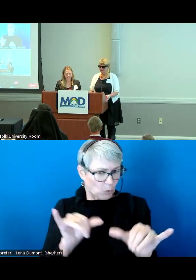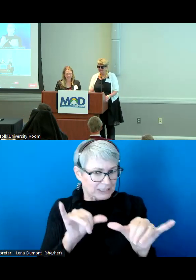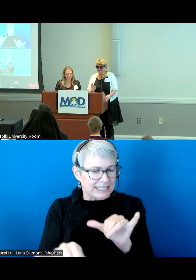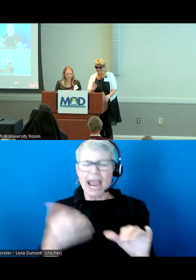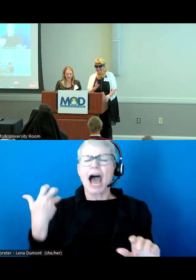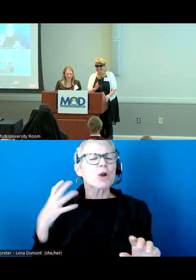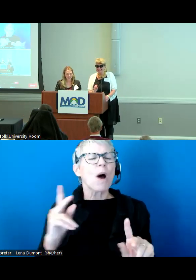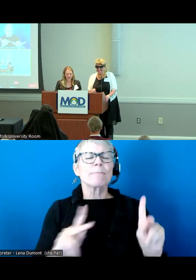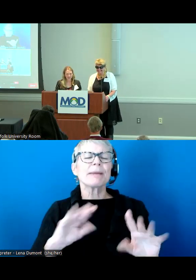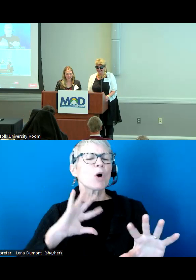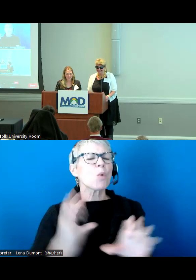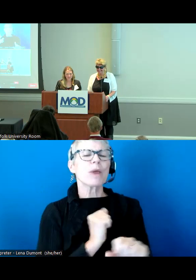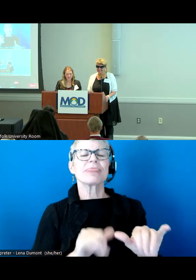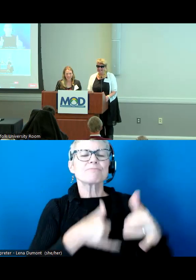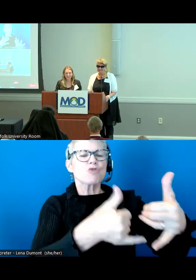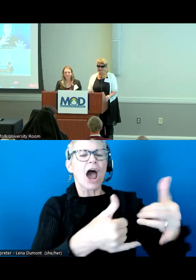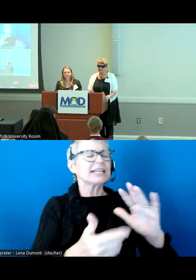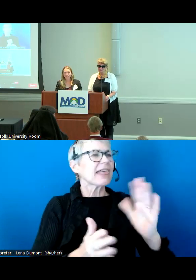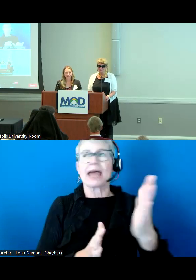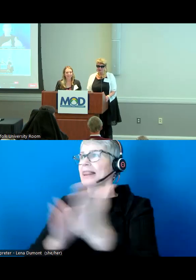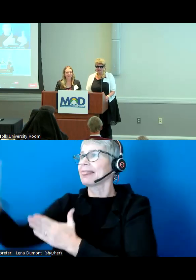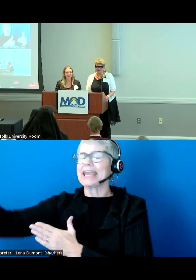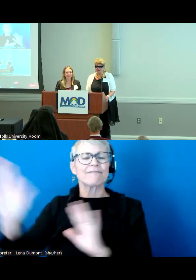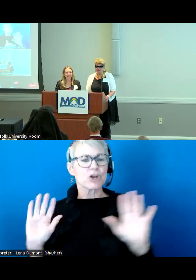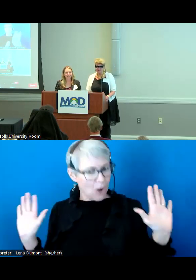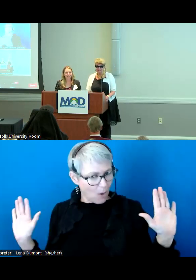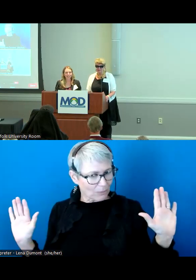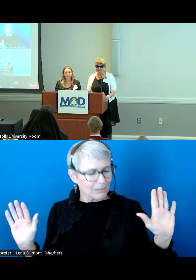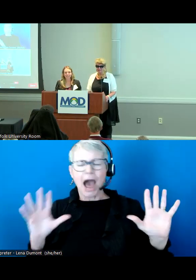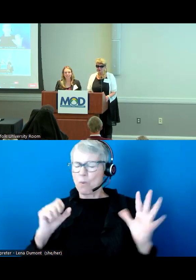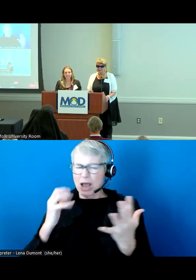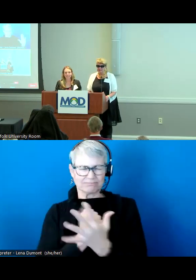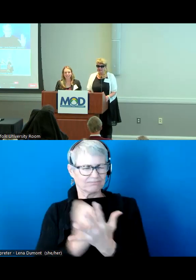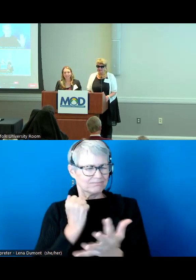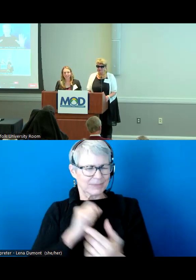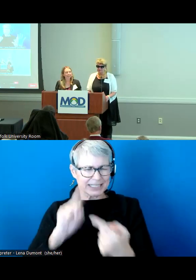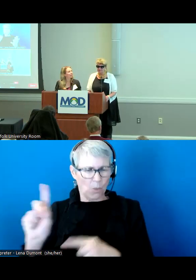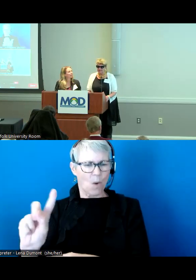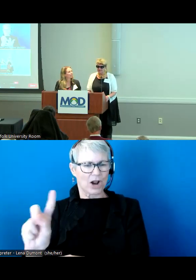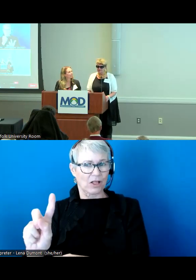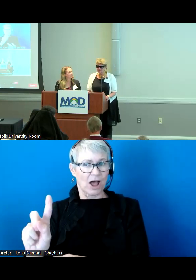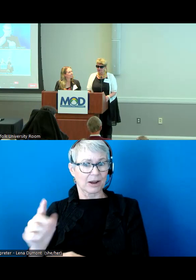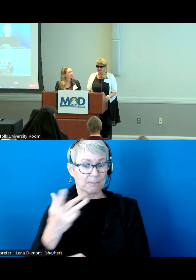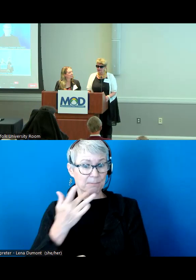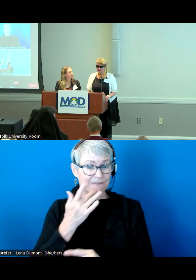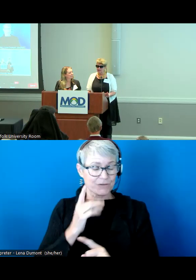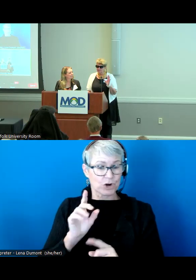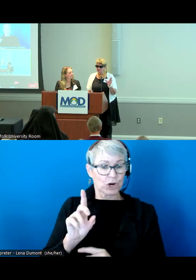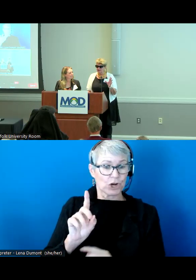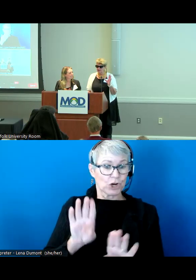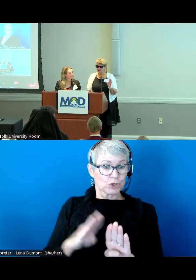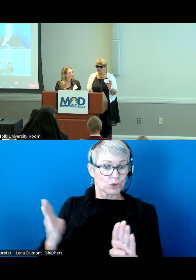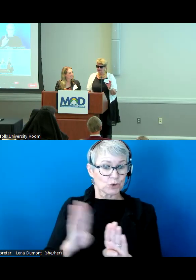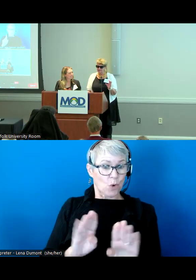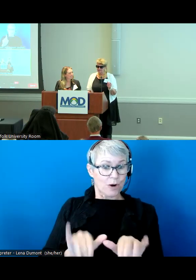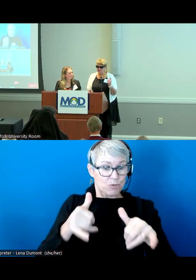right. All right. I want to use the room till its fullest ability. We have it till 1. So a couple of